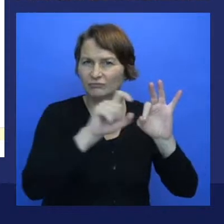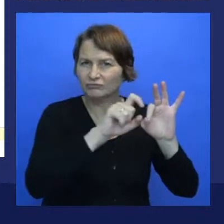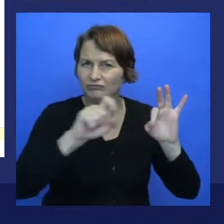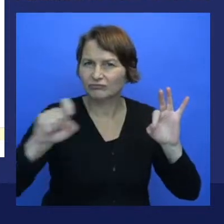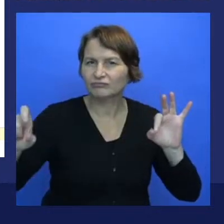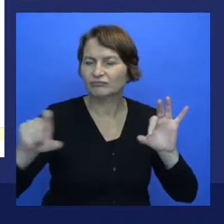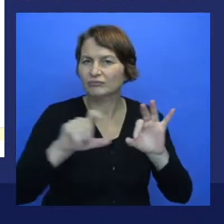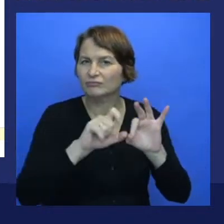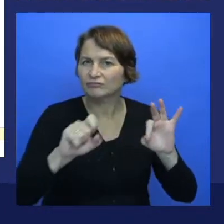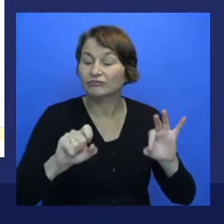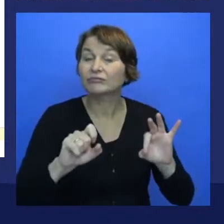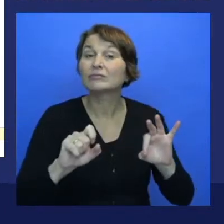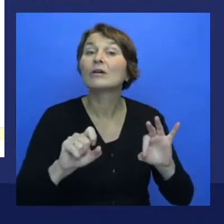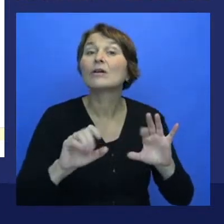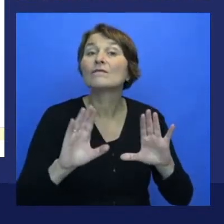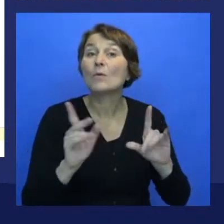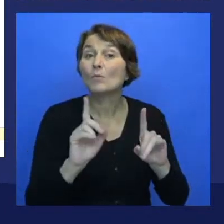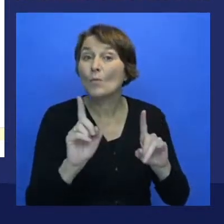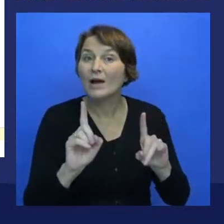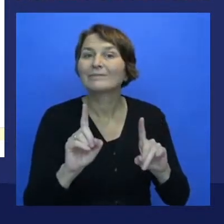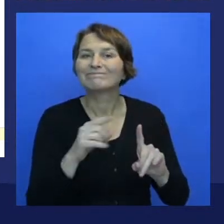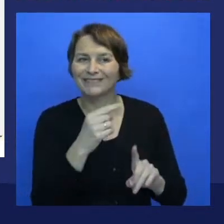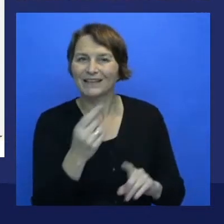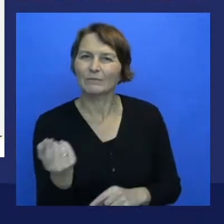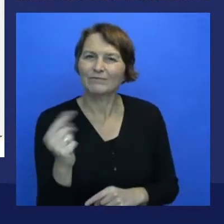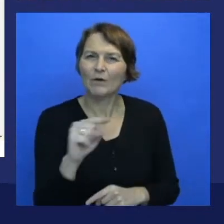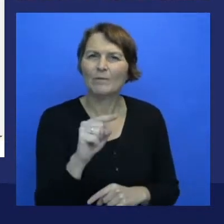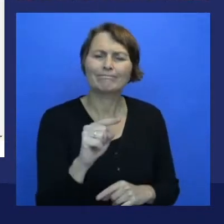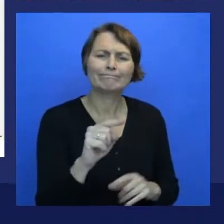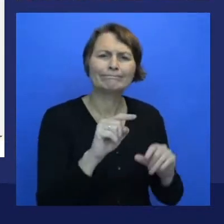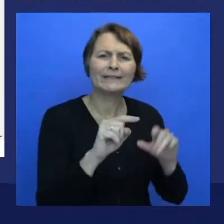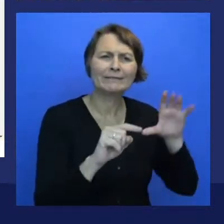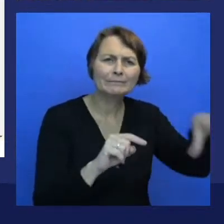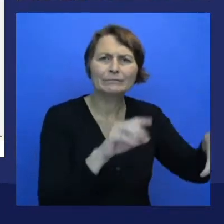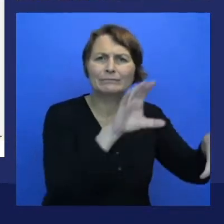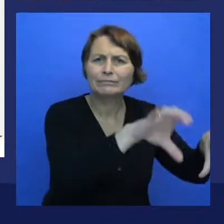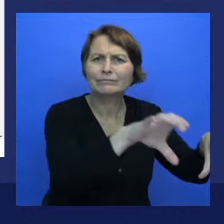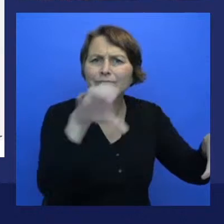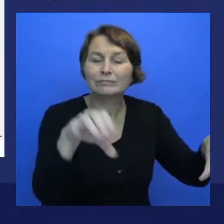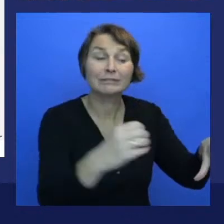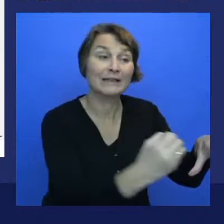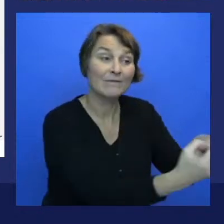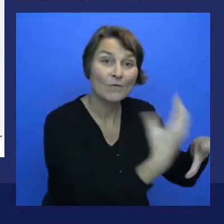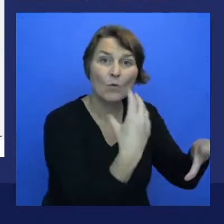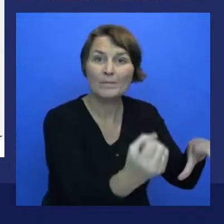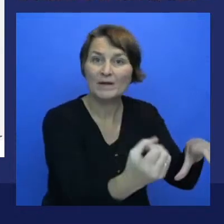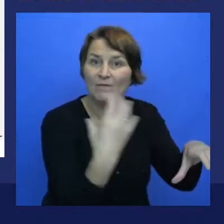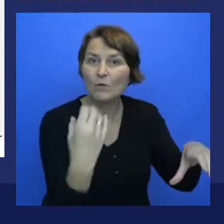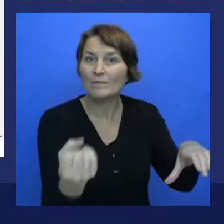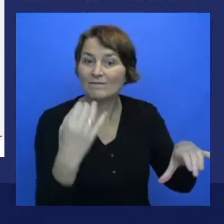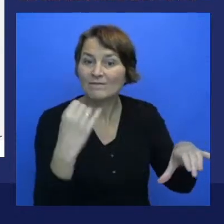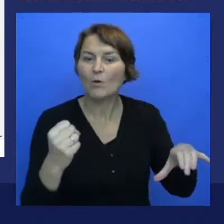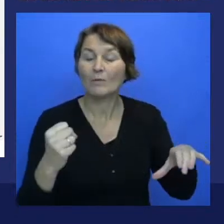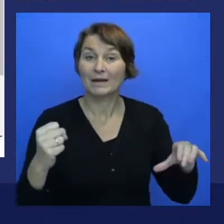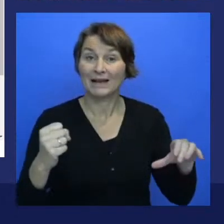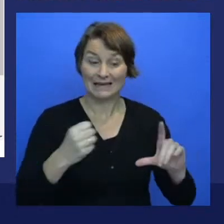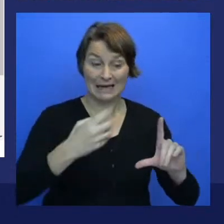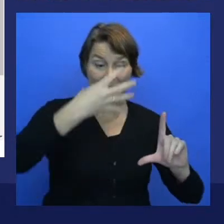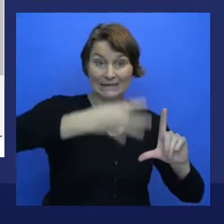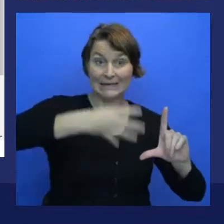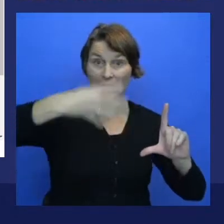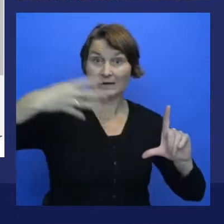York. We have hours, views, answers, and comments. And basically, Metrics Advisor will take this stream of data and it will create for